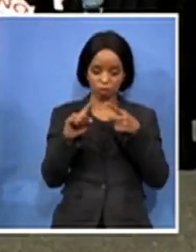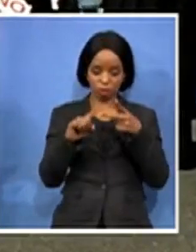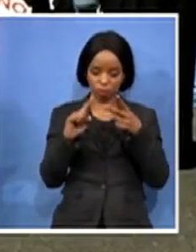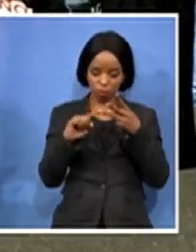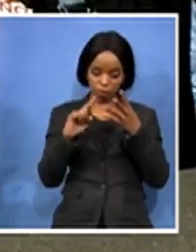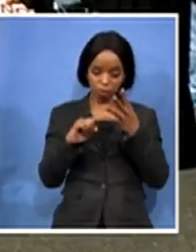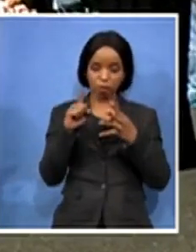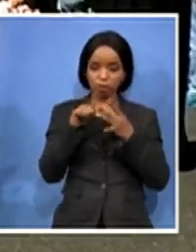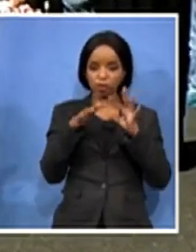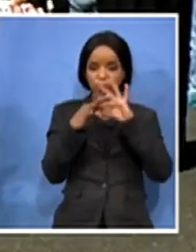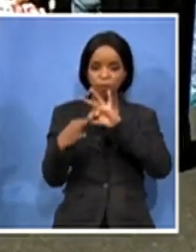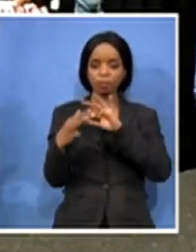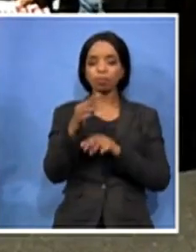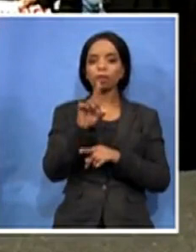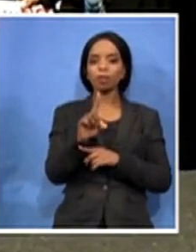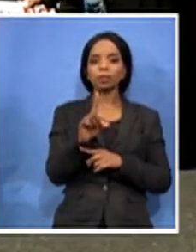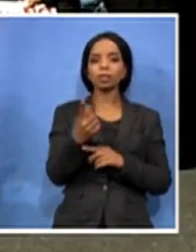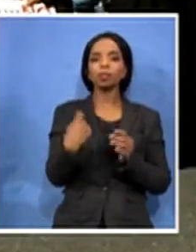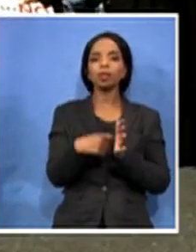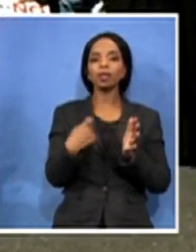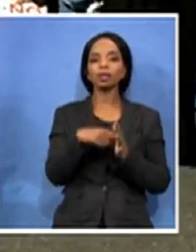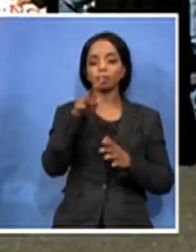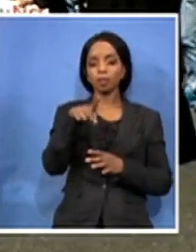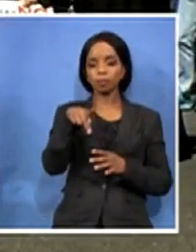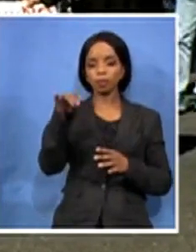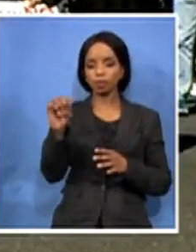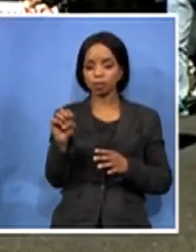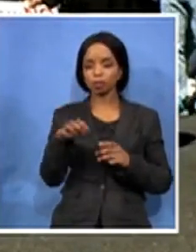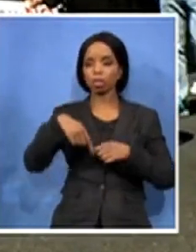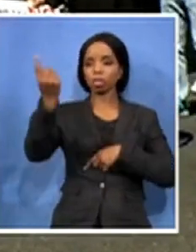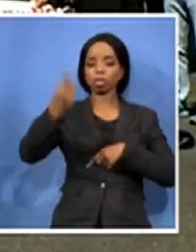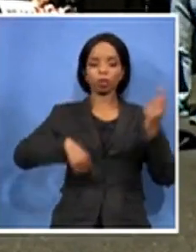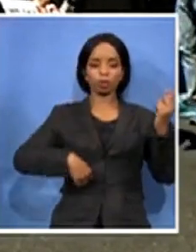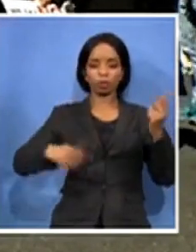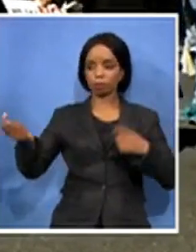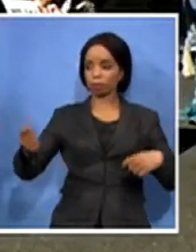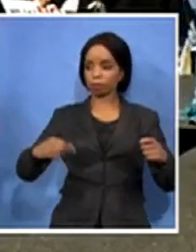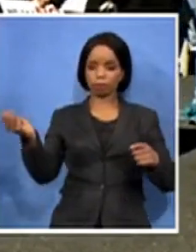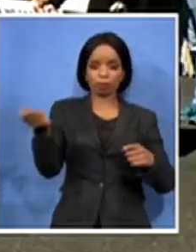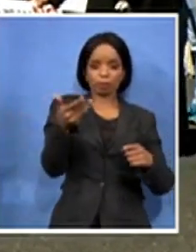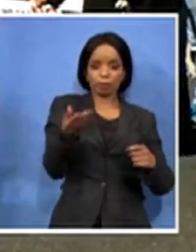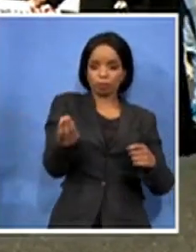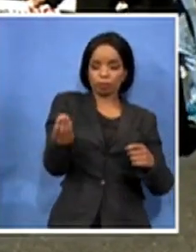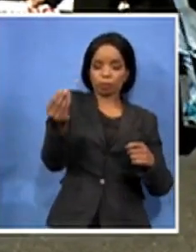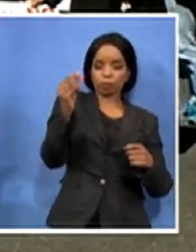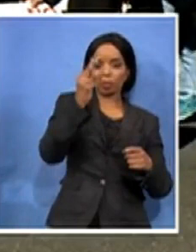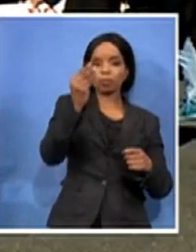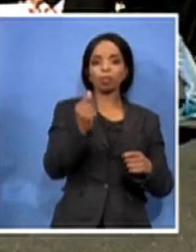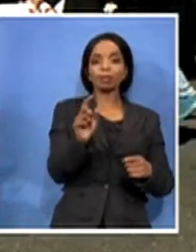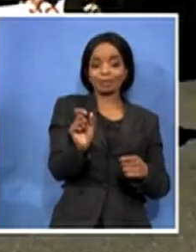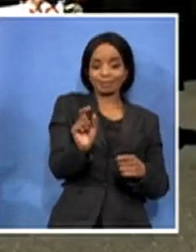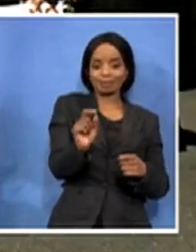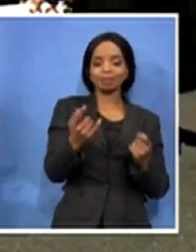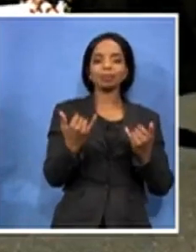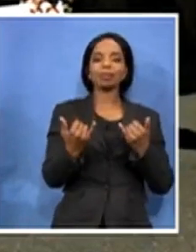to the procurement of PPE amid this COVID-19 pandemic. And of course, here in the Western Cape, outside the St.